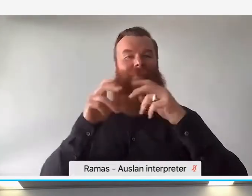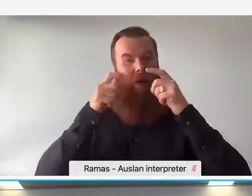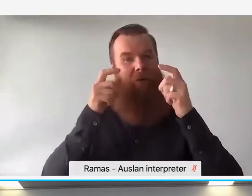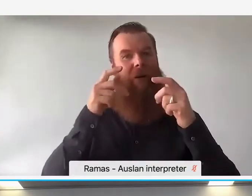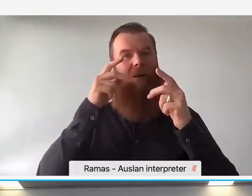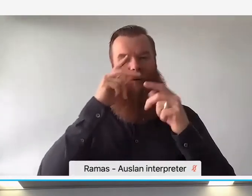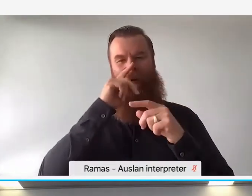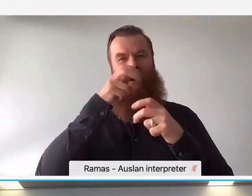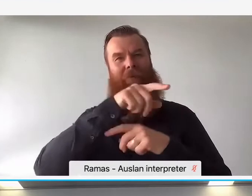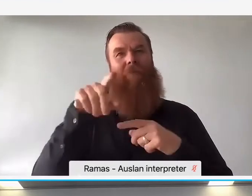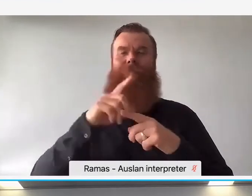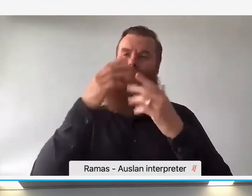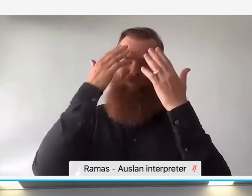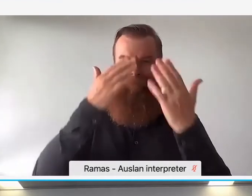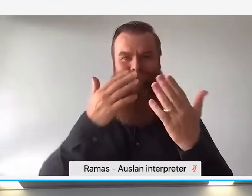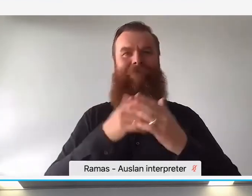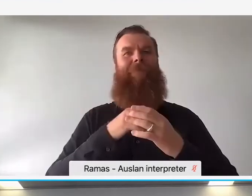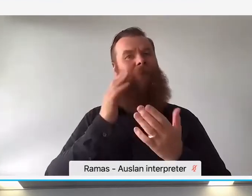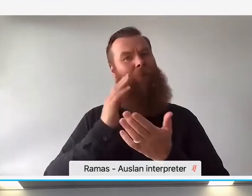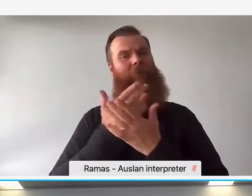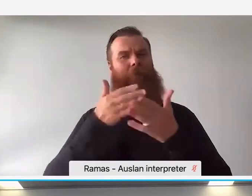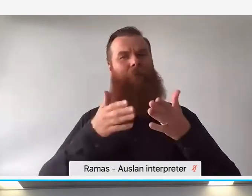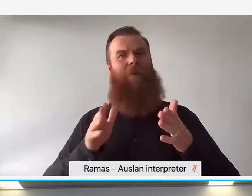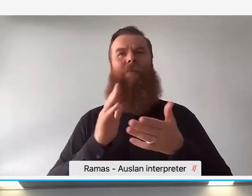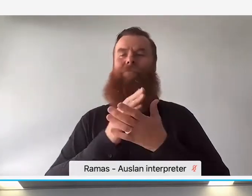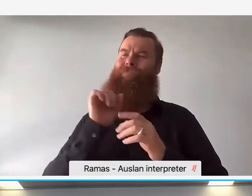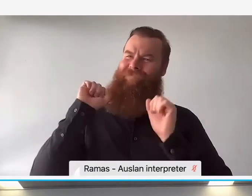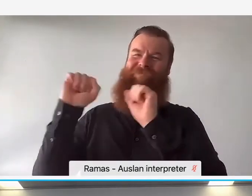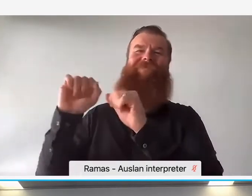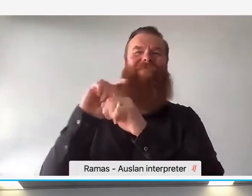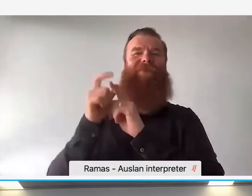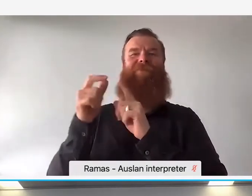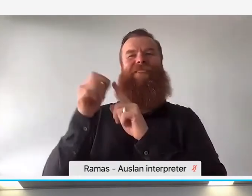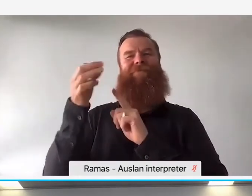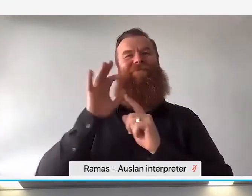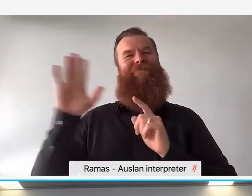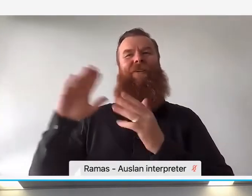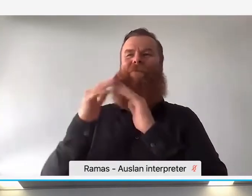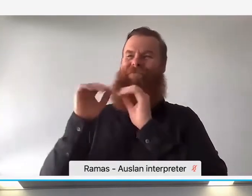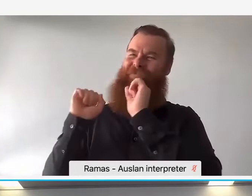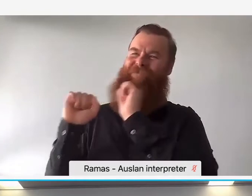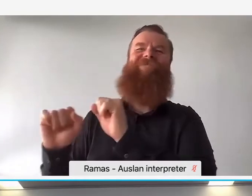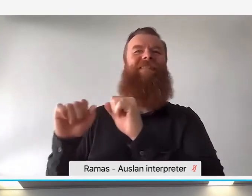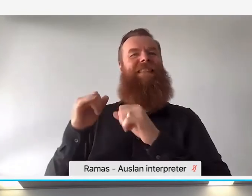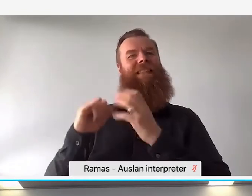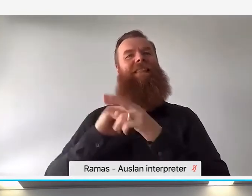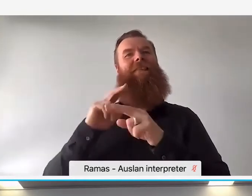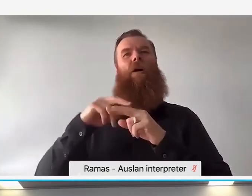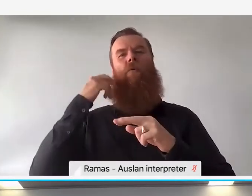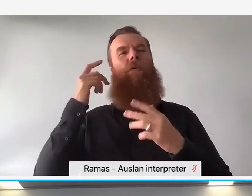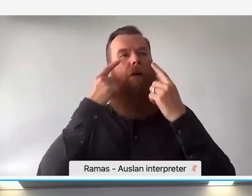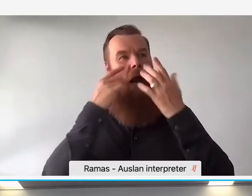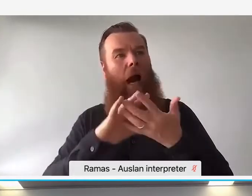and parcel of the fabric of Pacific communities, and workers demonstrate this daily in the way they connect with residents